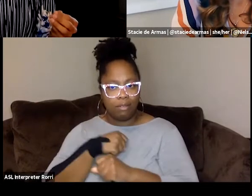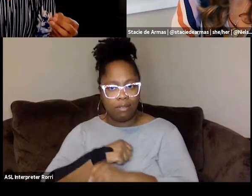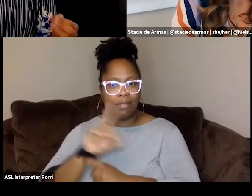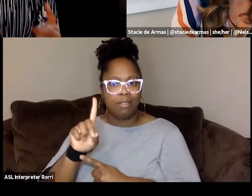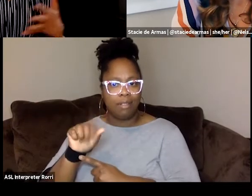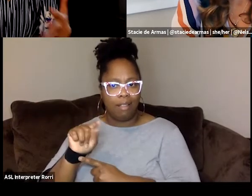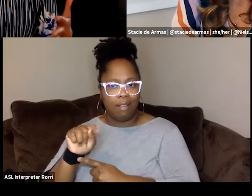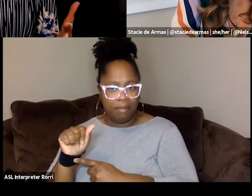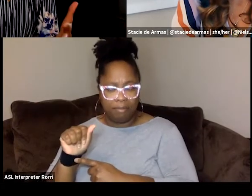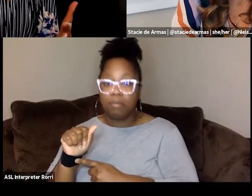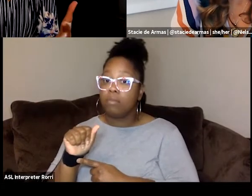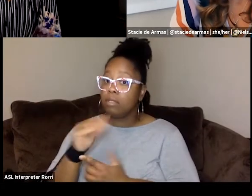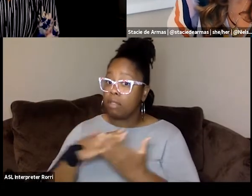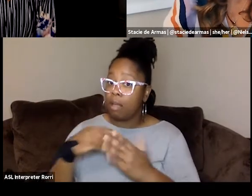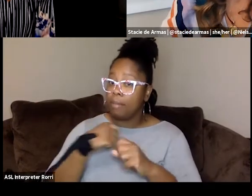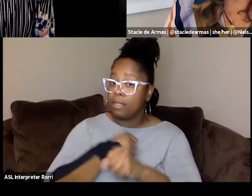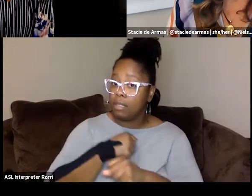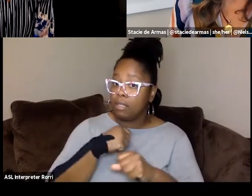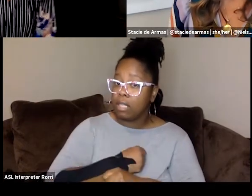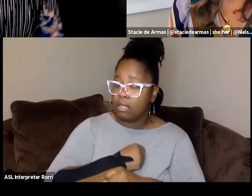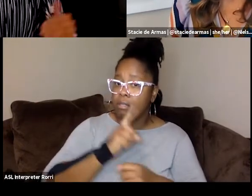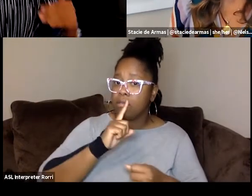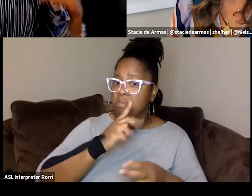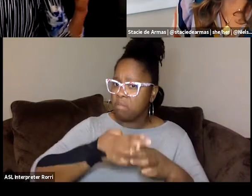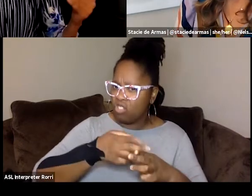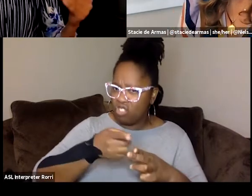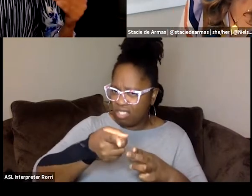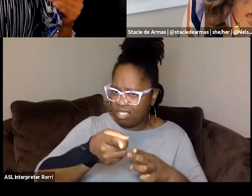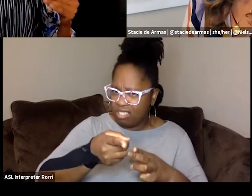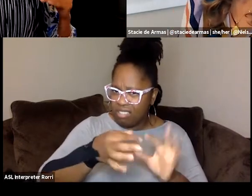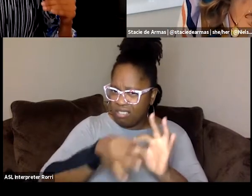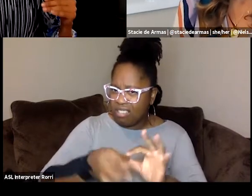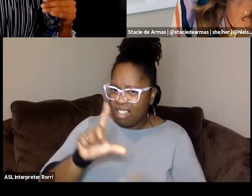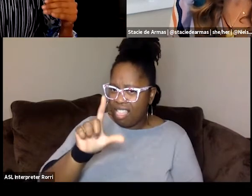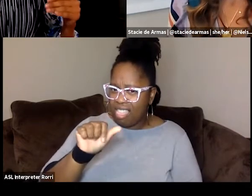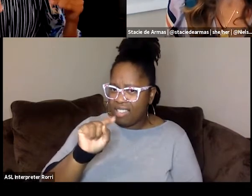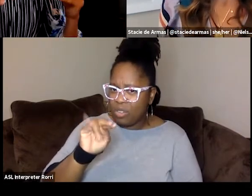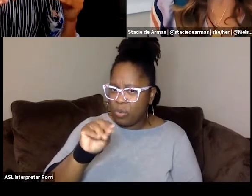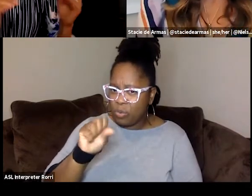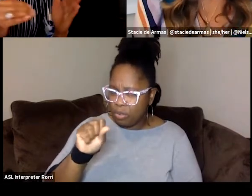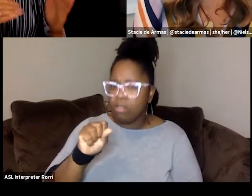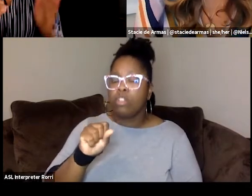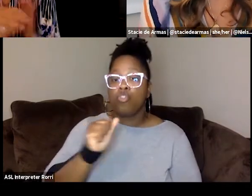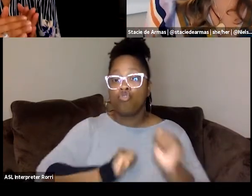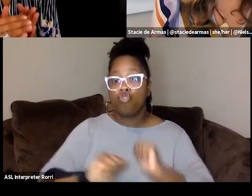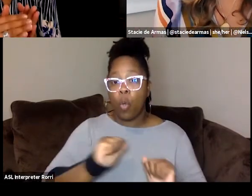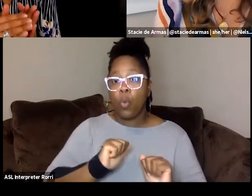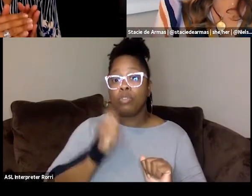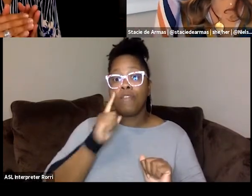that the report mentioned about in terms of Latinos, shows that are aimed between the 18